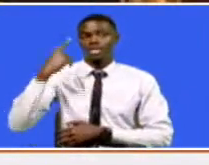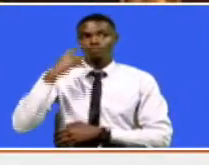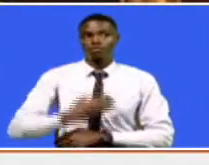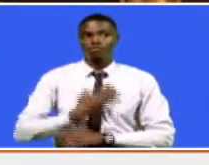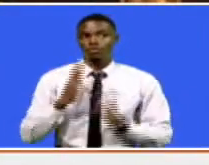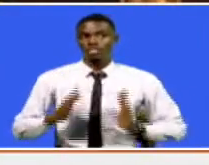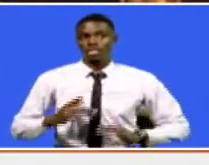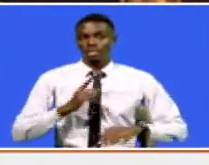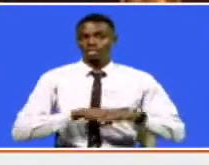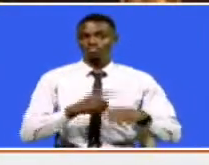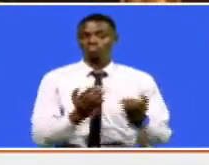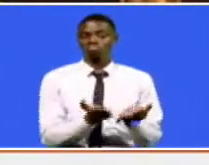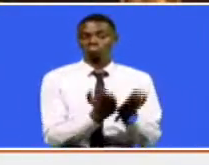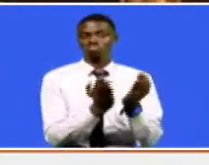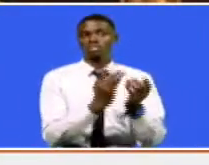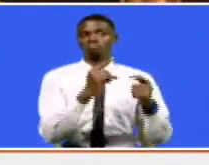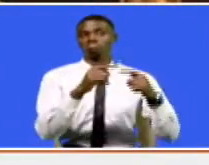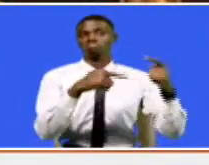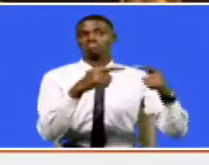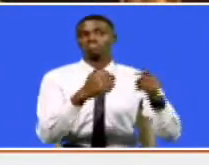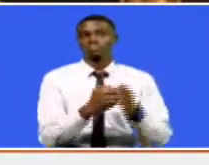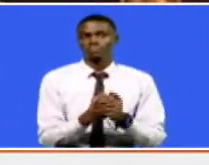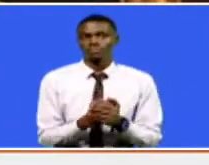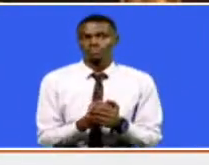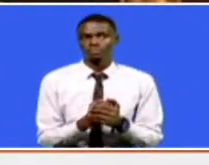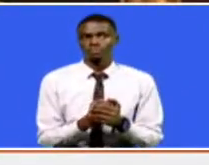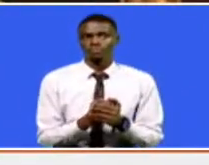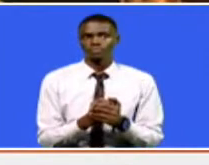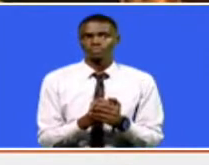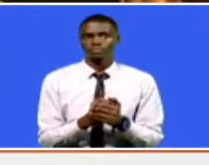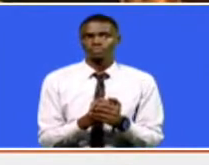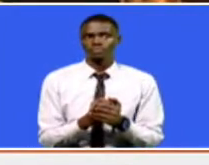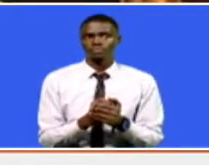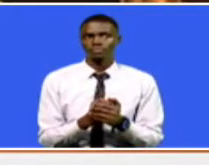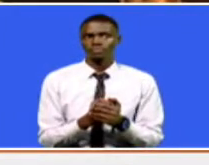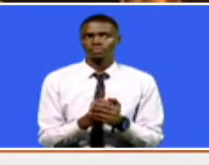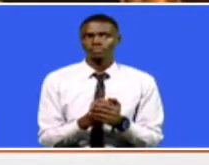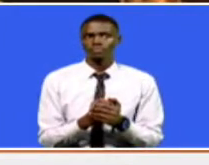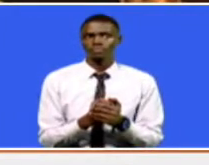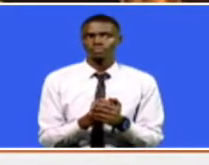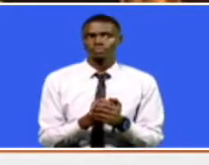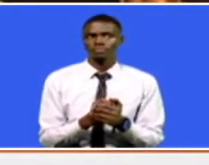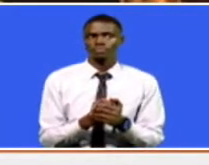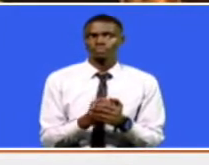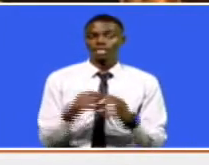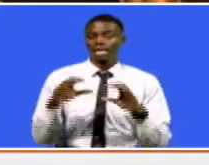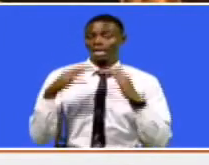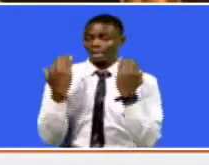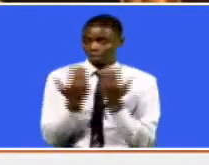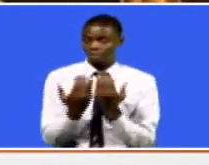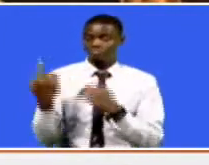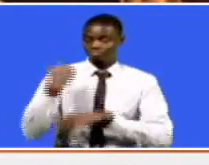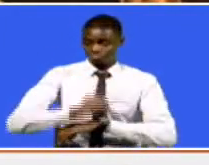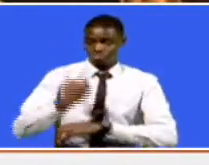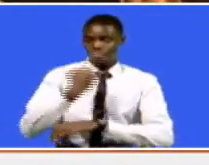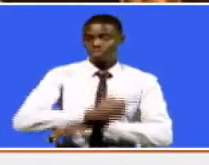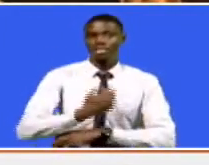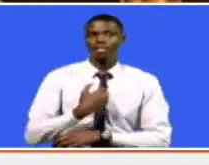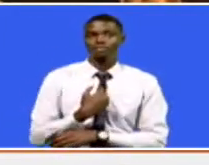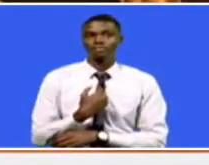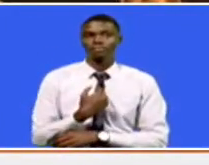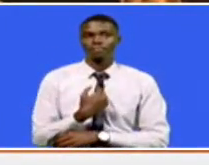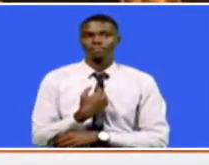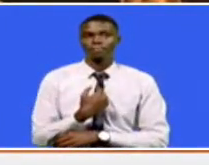are at sea, while in navigation, they make classes, yes, every day.